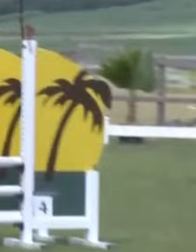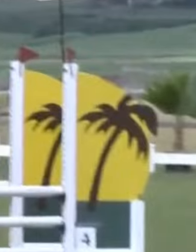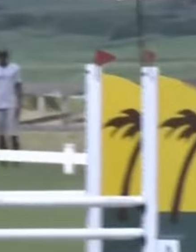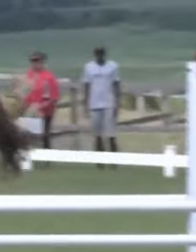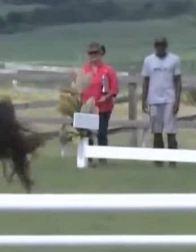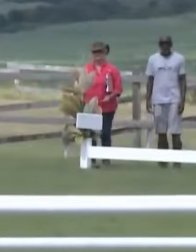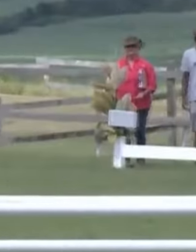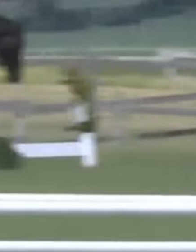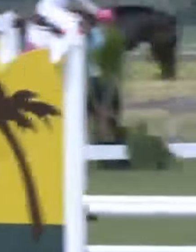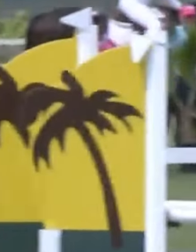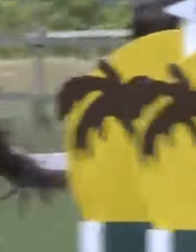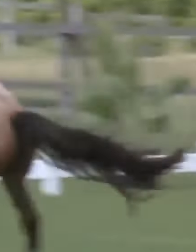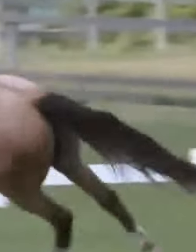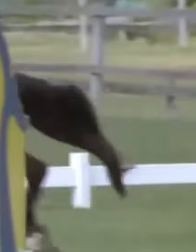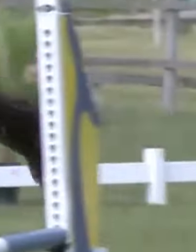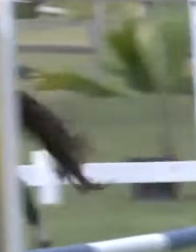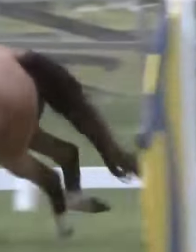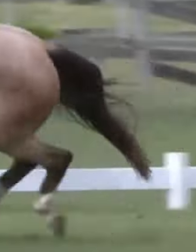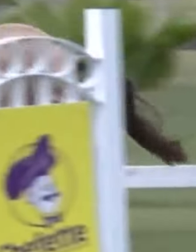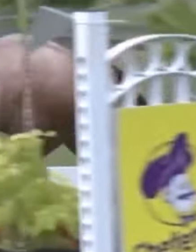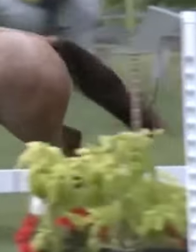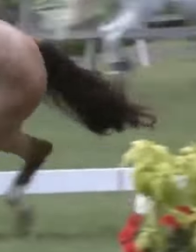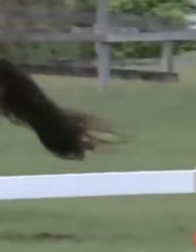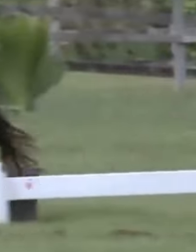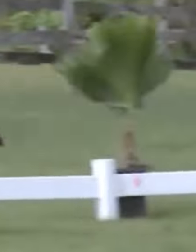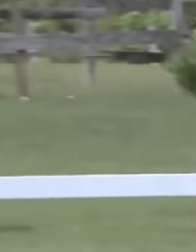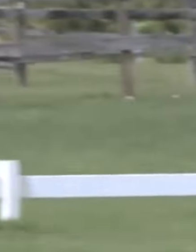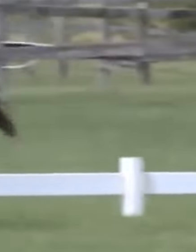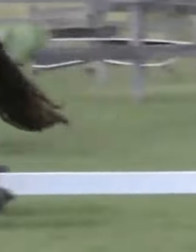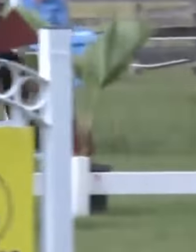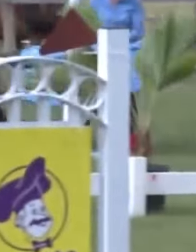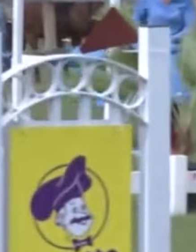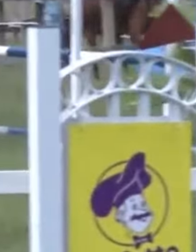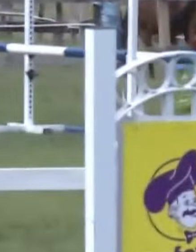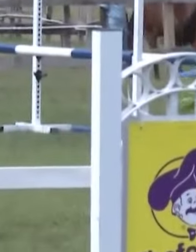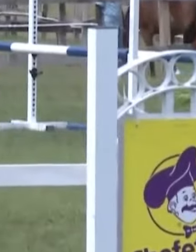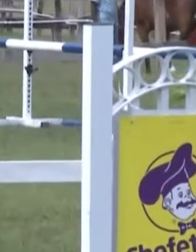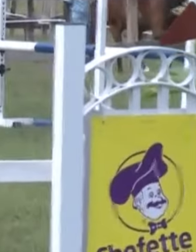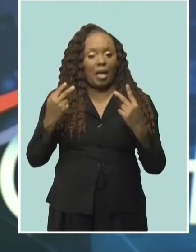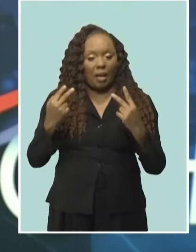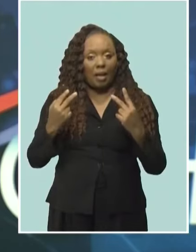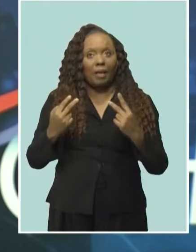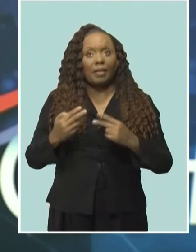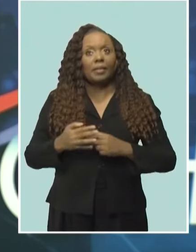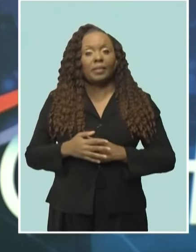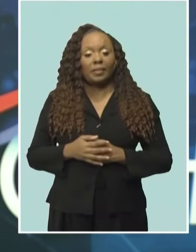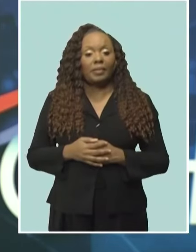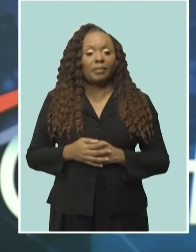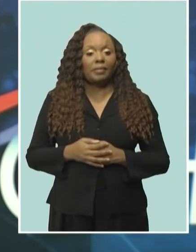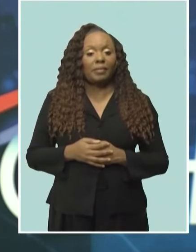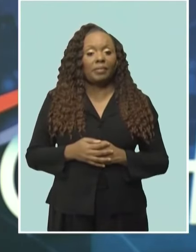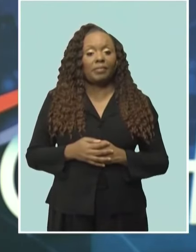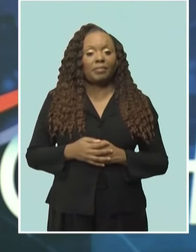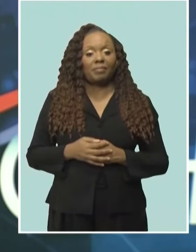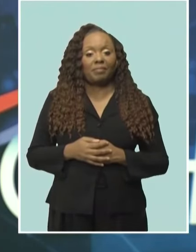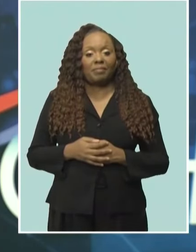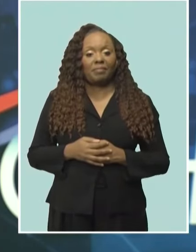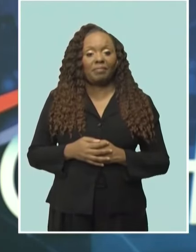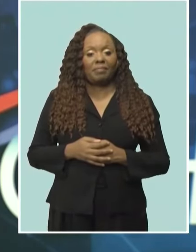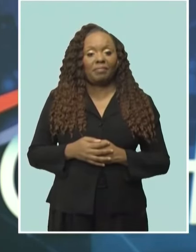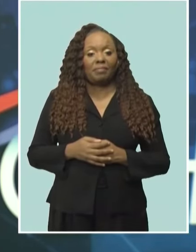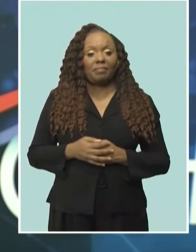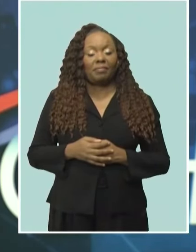Equestrian Centre in St. Peter. Anmar Goodrich Boyce, CBC Sports. That's our time tonight. Thank you for spending